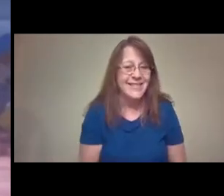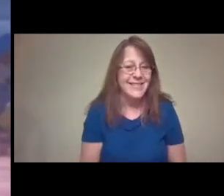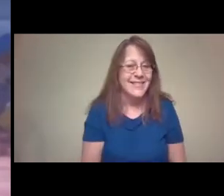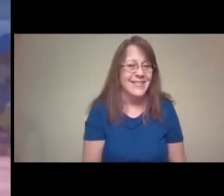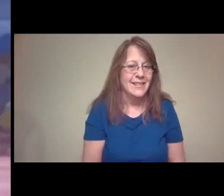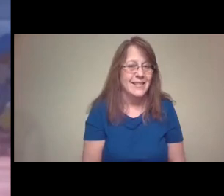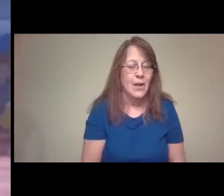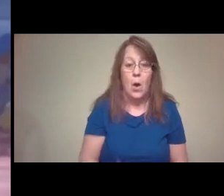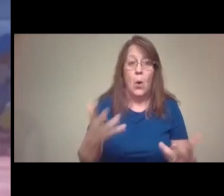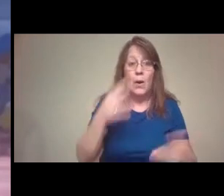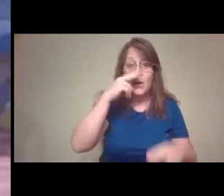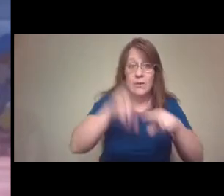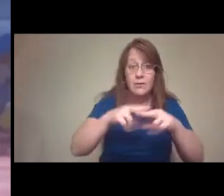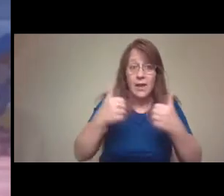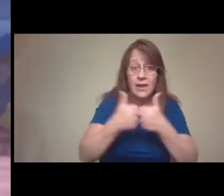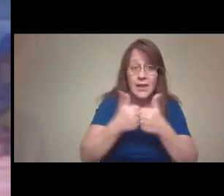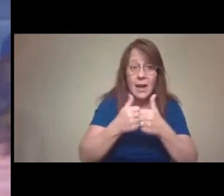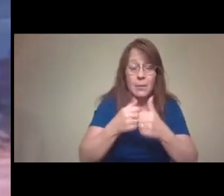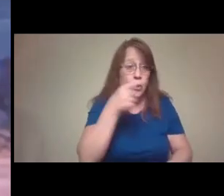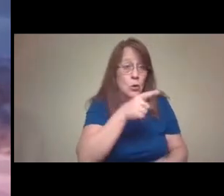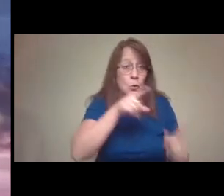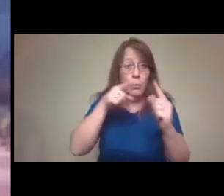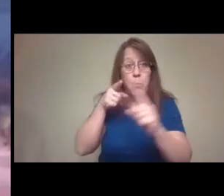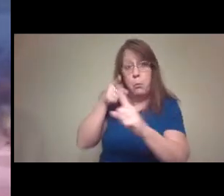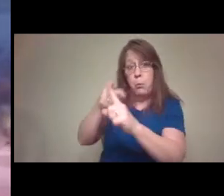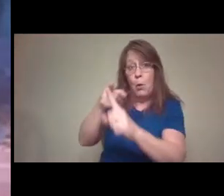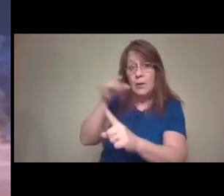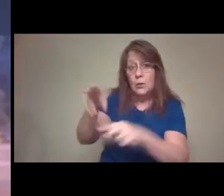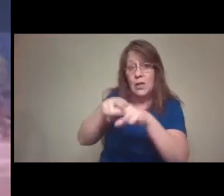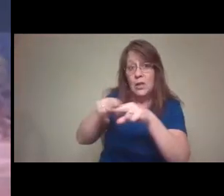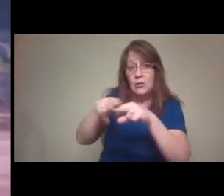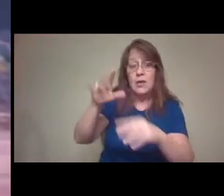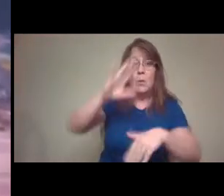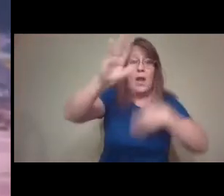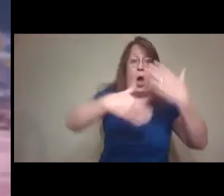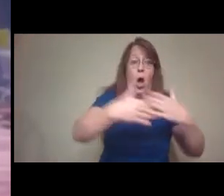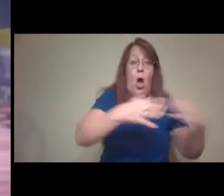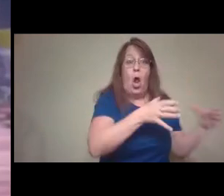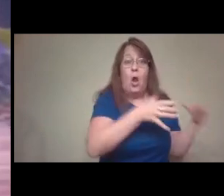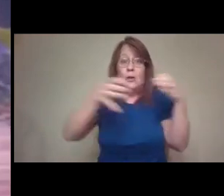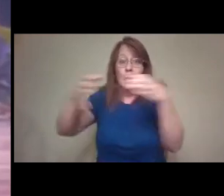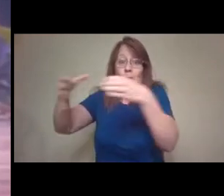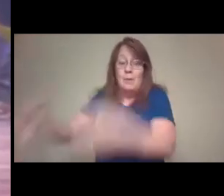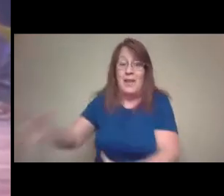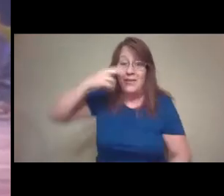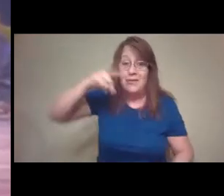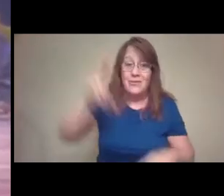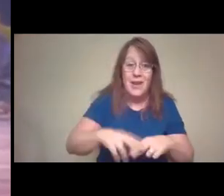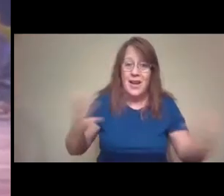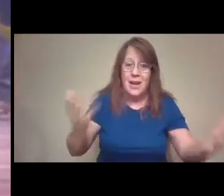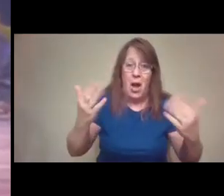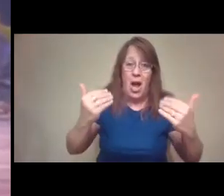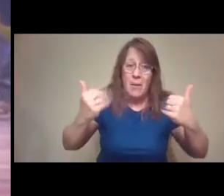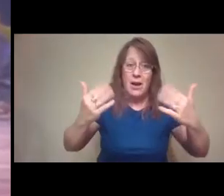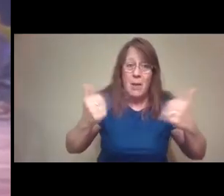Oh, here's a fun game. You point to the train station and we all go there. Won't that be fun? Come on, let's go to the train